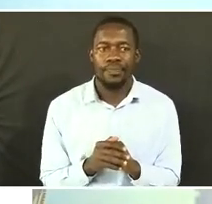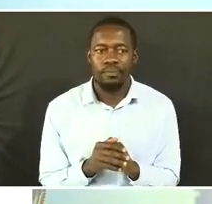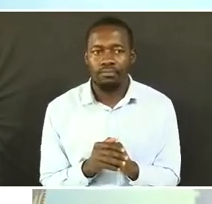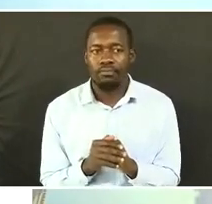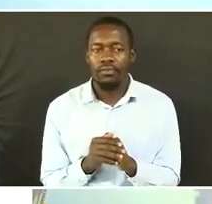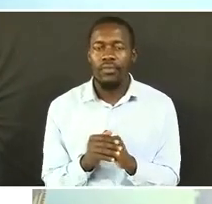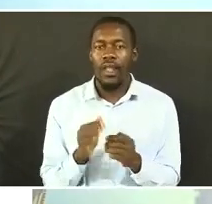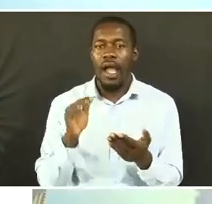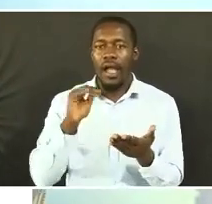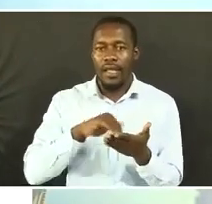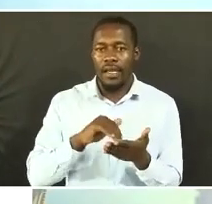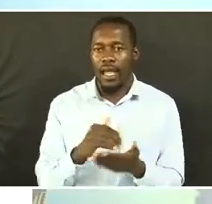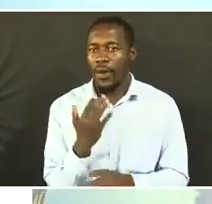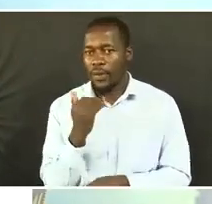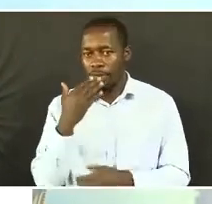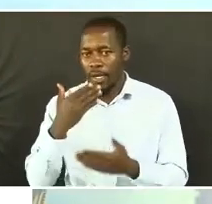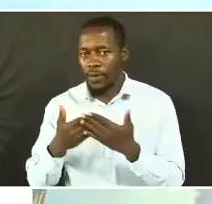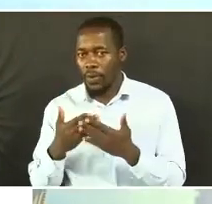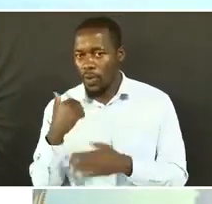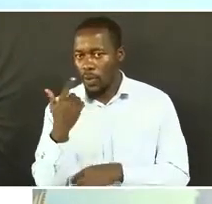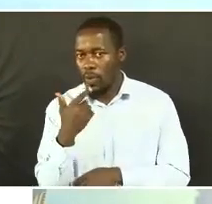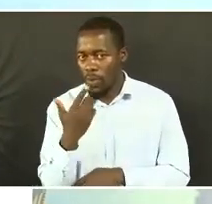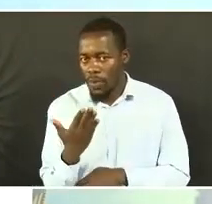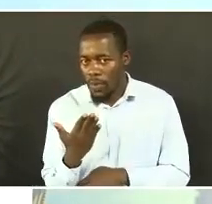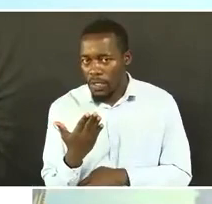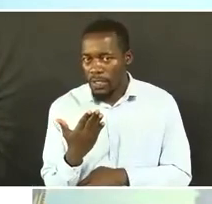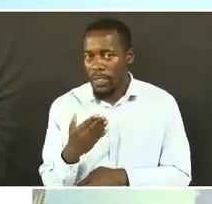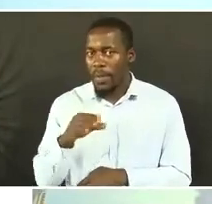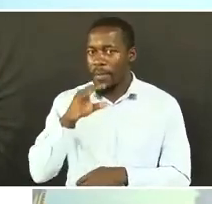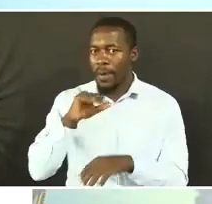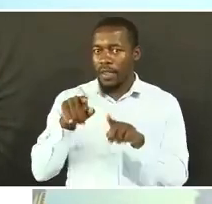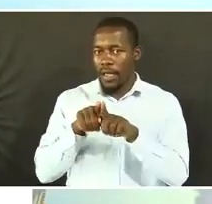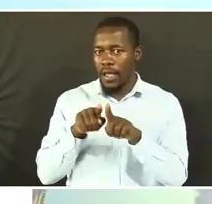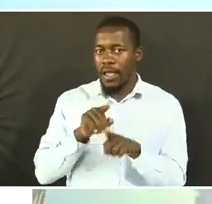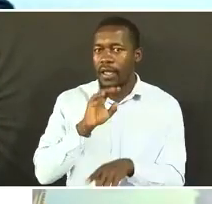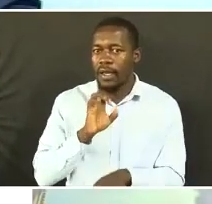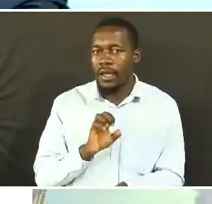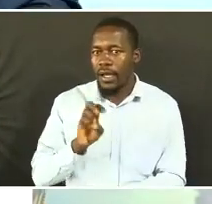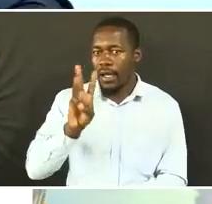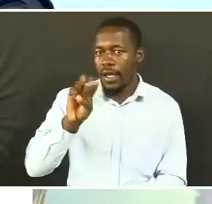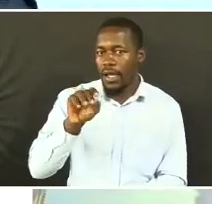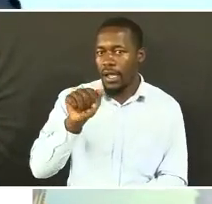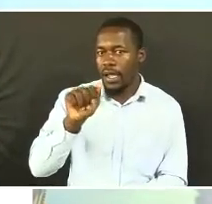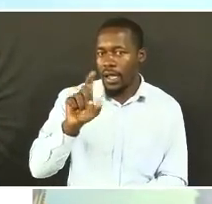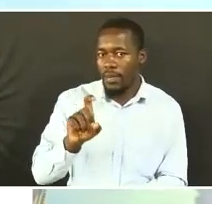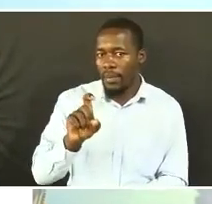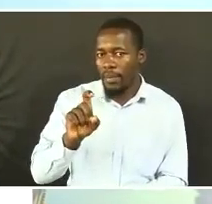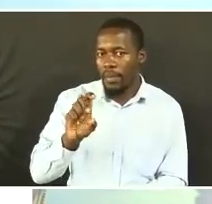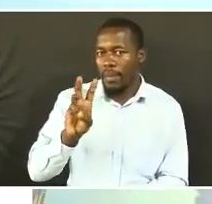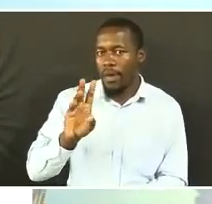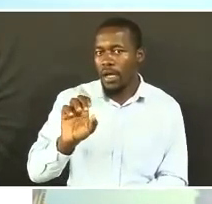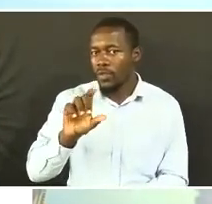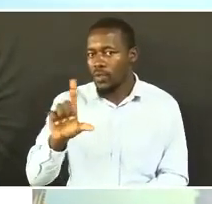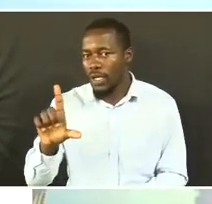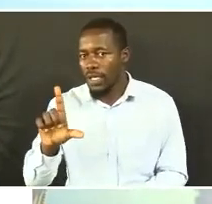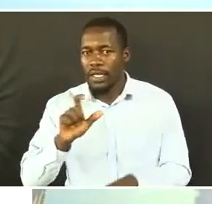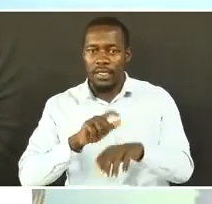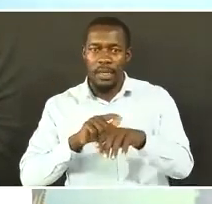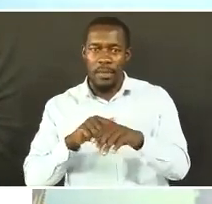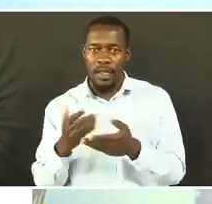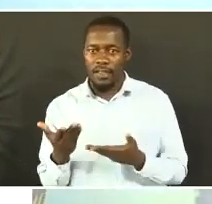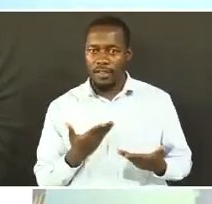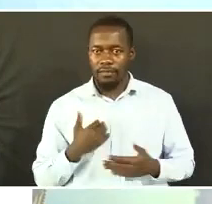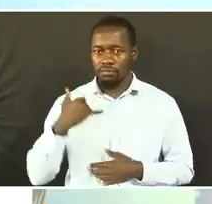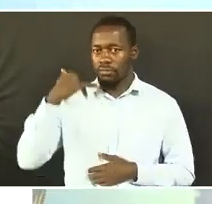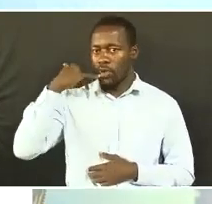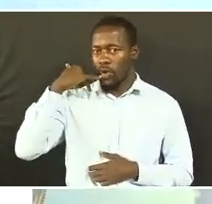I also would like to thank and appreciate my brother, Elder Maxwell, who since I received this call from Pastor just about